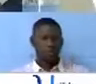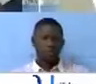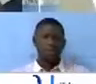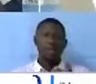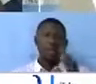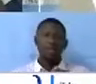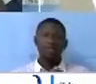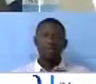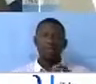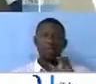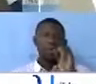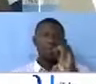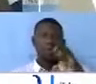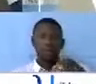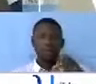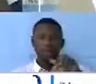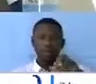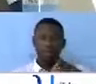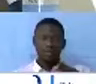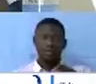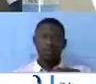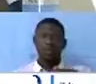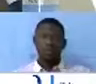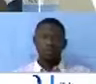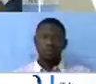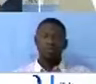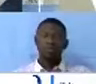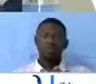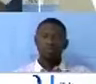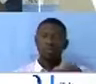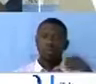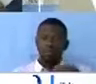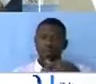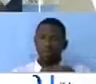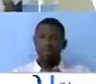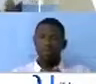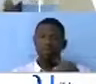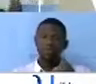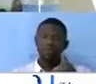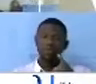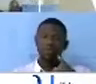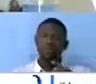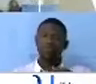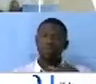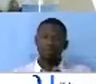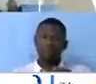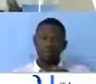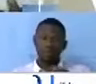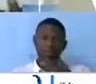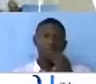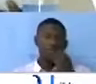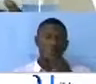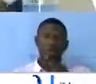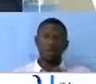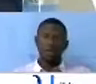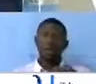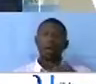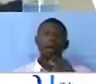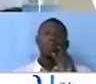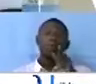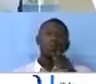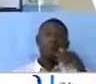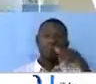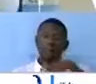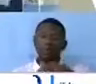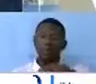to incriminate you just for the sake of incriminating you, he would say that you were part of those who were beating him on this time. But he